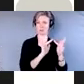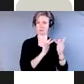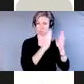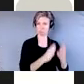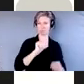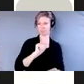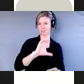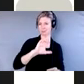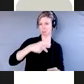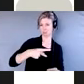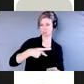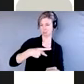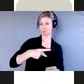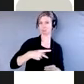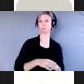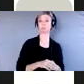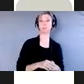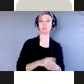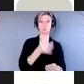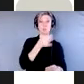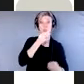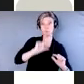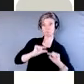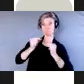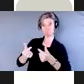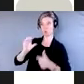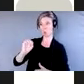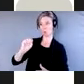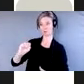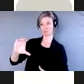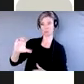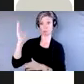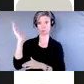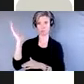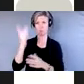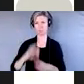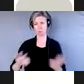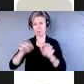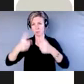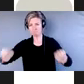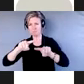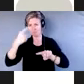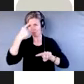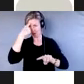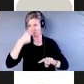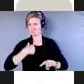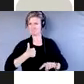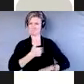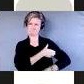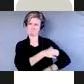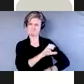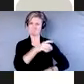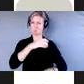Commission's presentation. Because who you trust and who you identify to speak on your behalf and manage